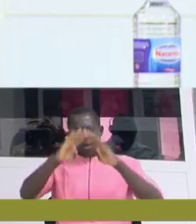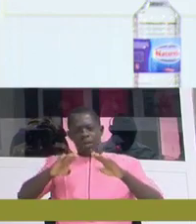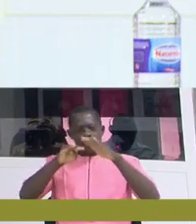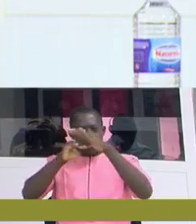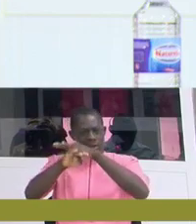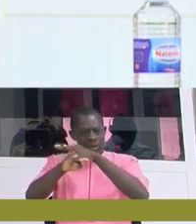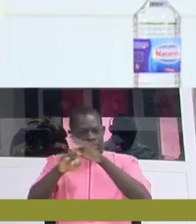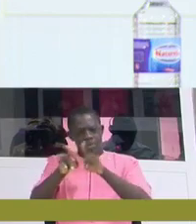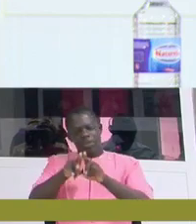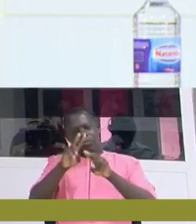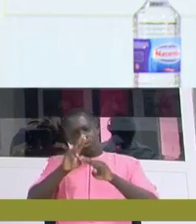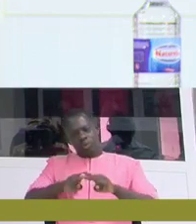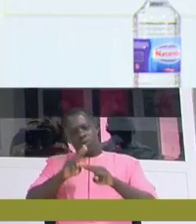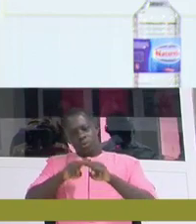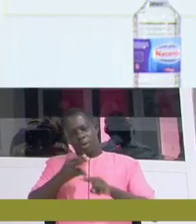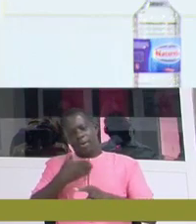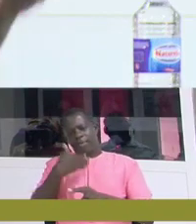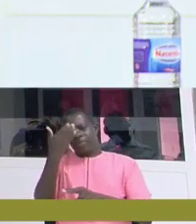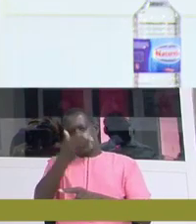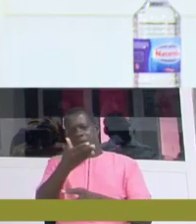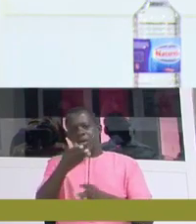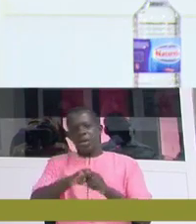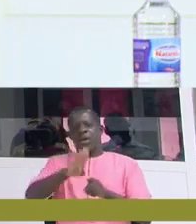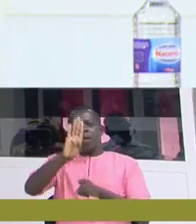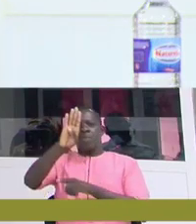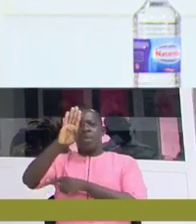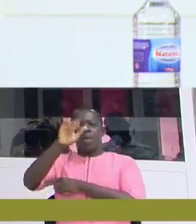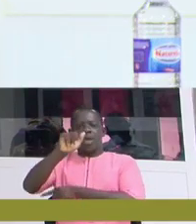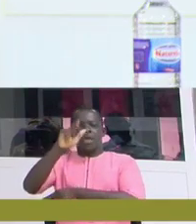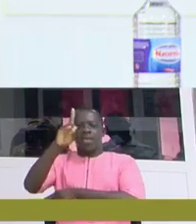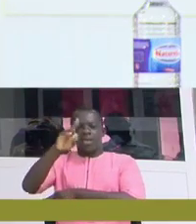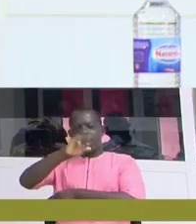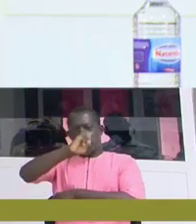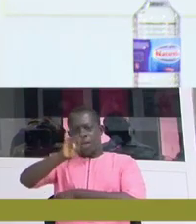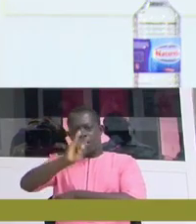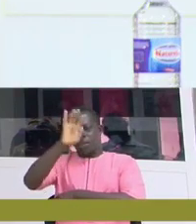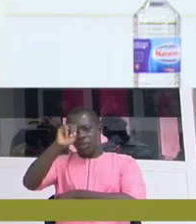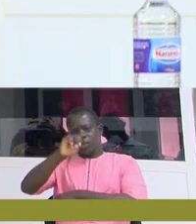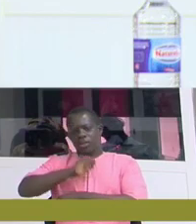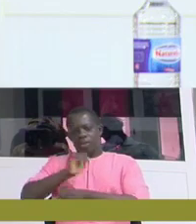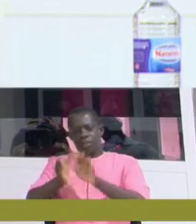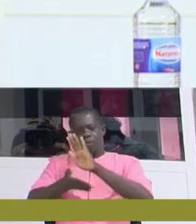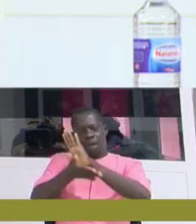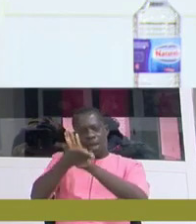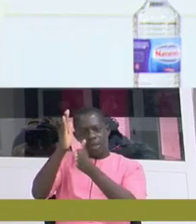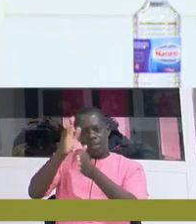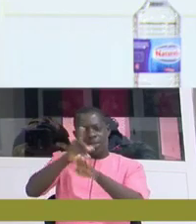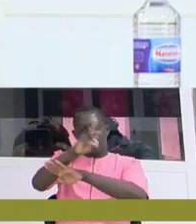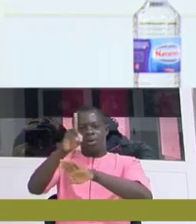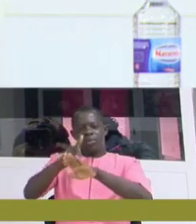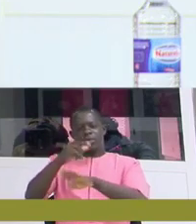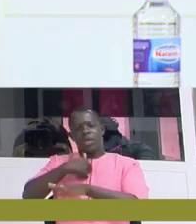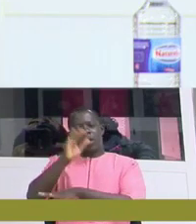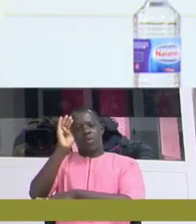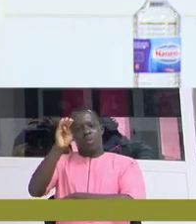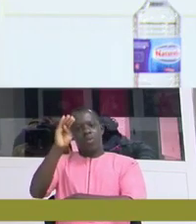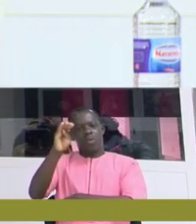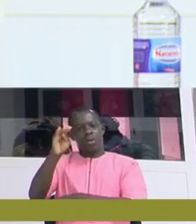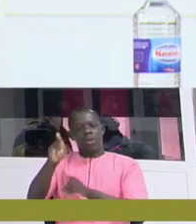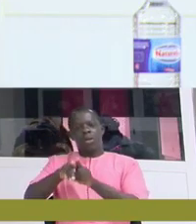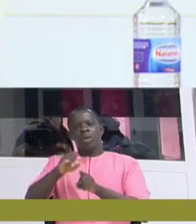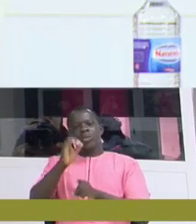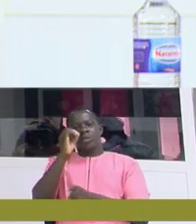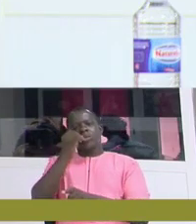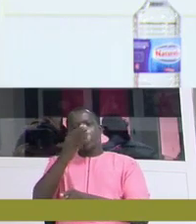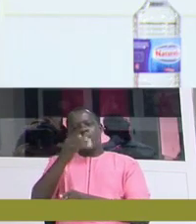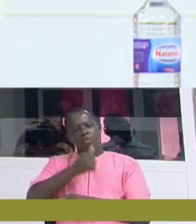inside. Mbeje. I was there. Baji betambila, sojaro nye betambila. When Baji was passing, nga kumandi, I called him. Nkonne keba.